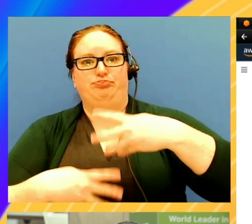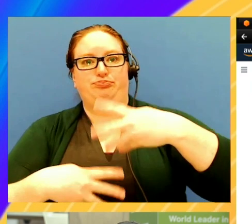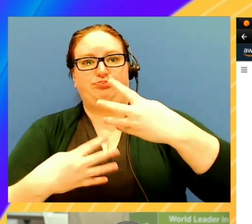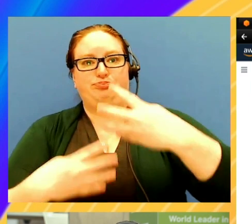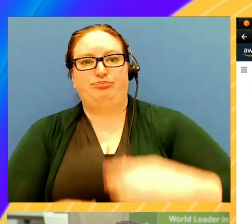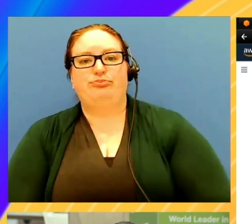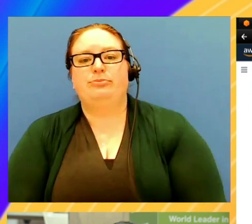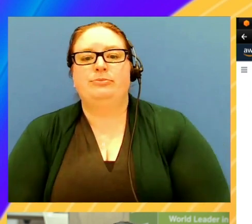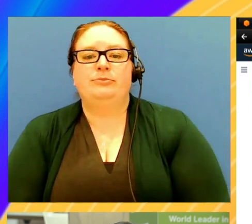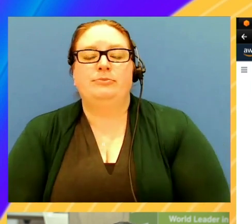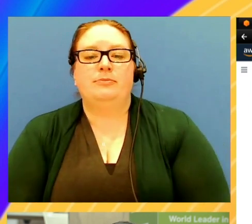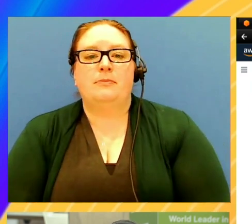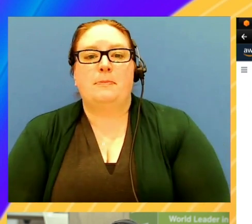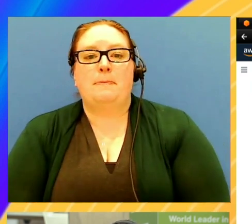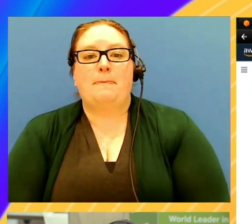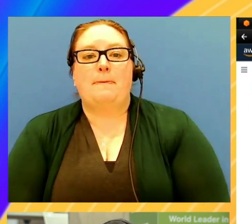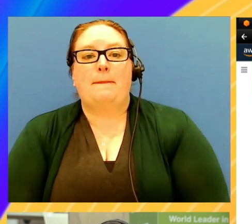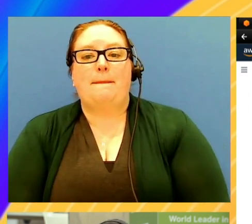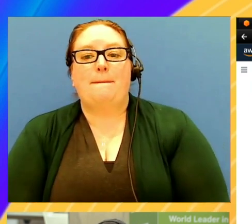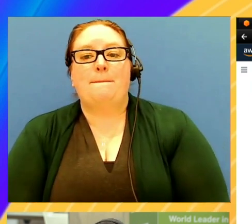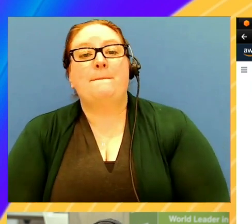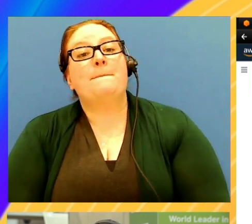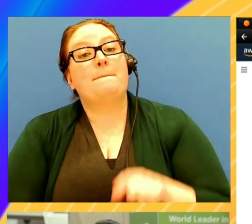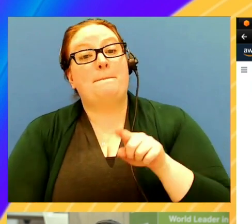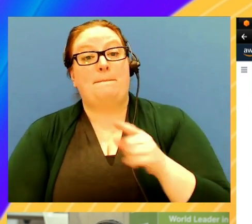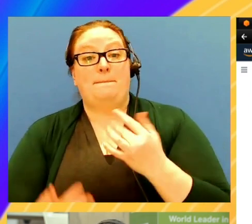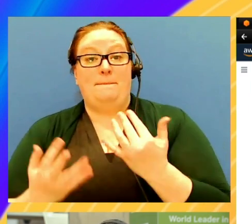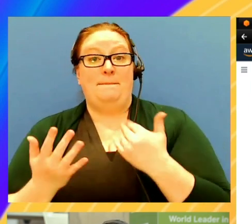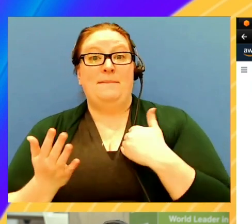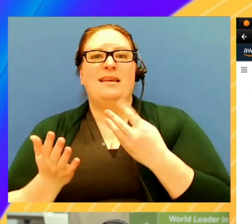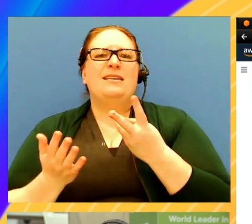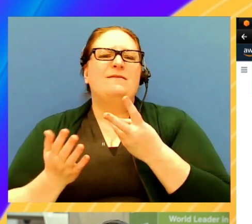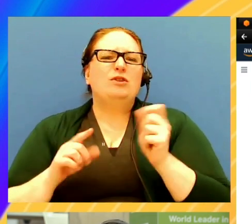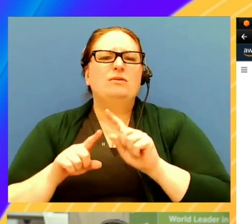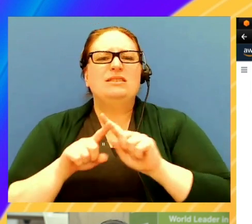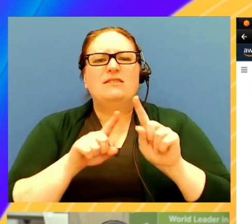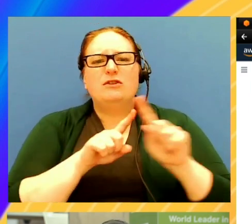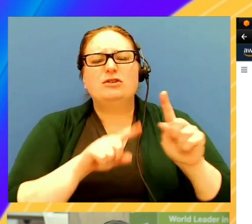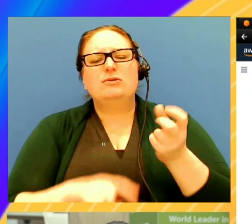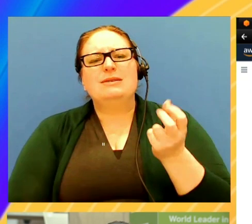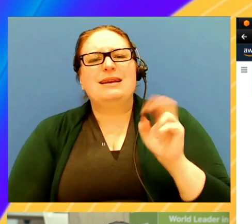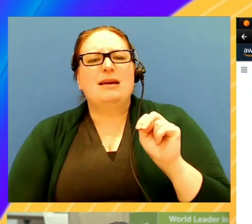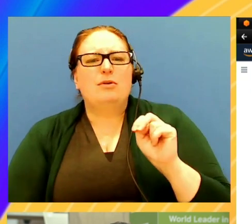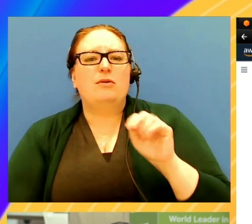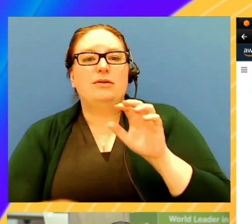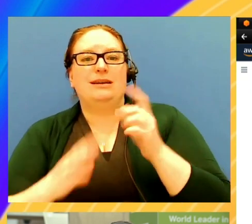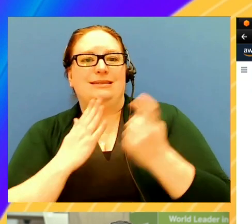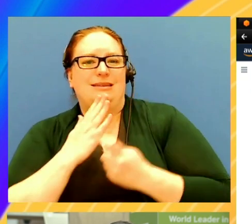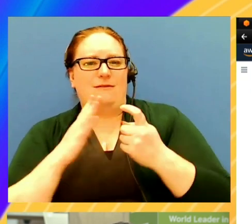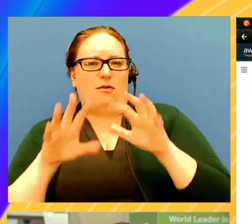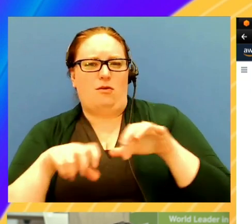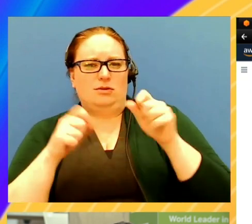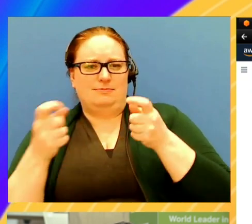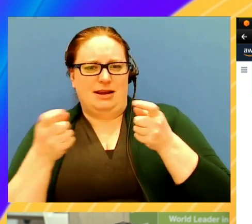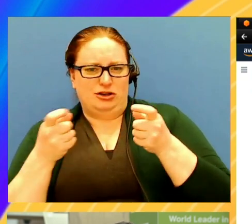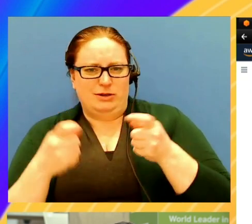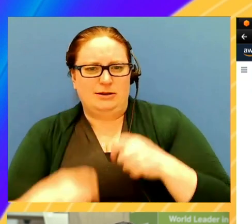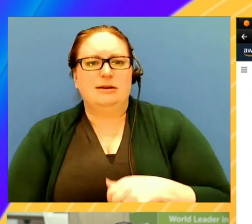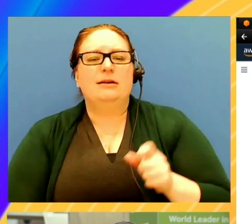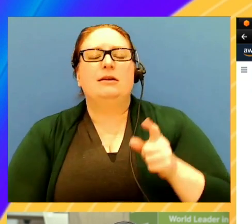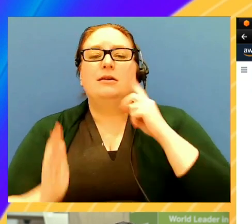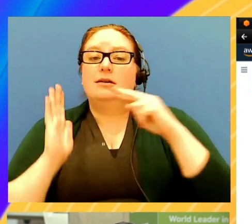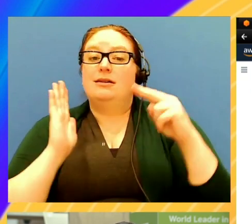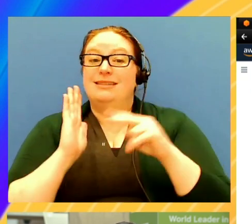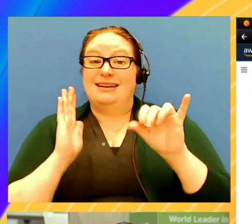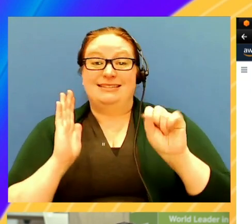So while we're waiting for those, like I mentioned, there's a few different ways to enable this default host management configuration. We were taking a look at that setting